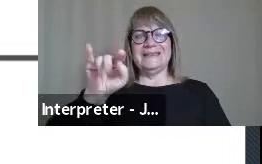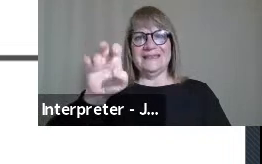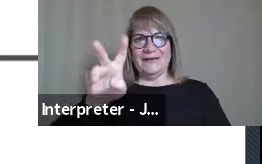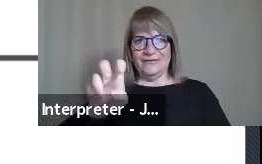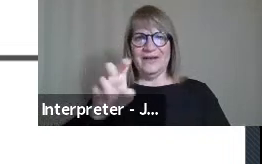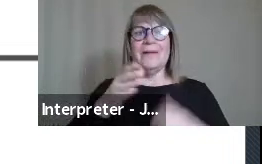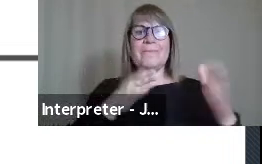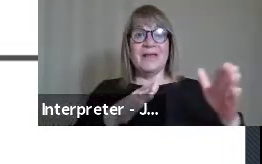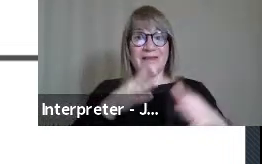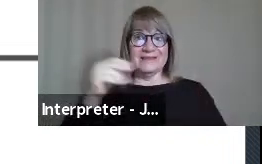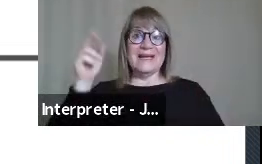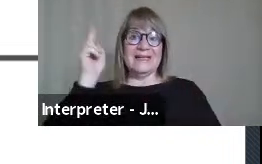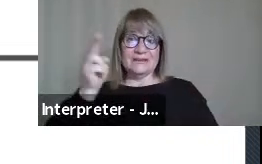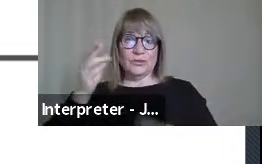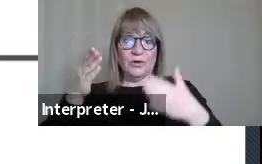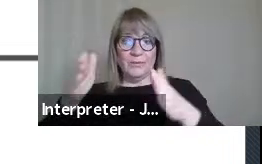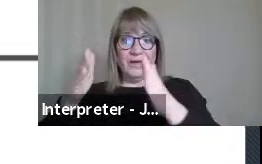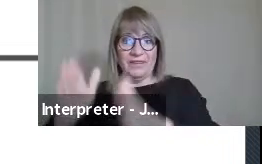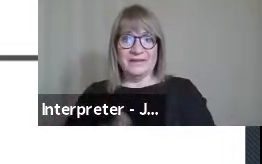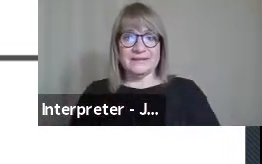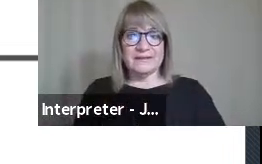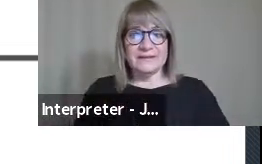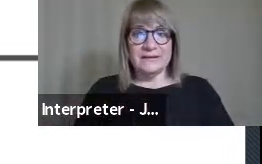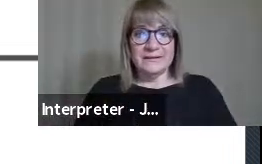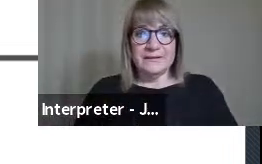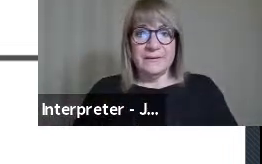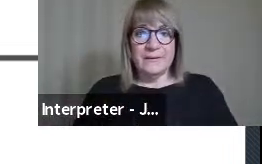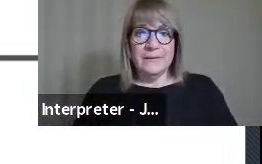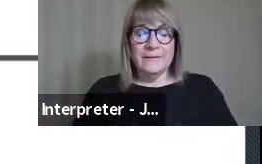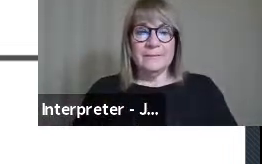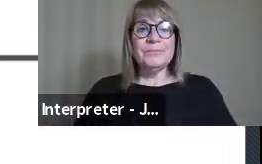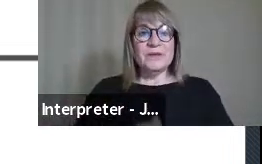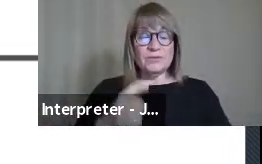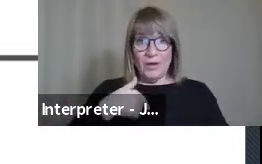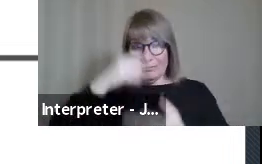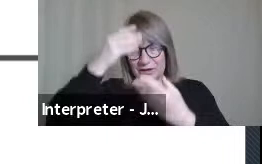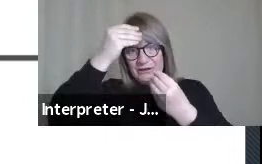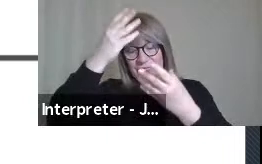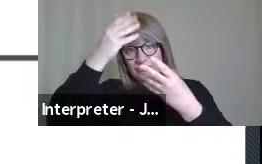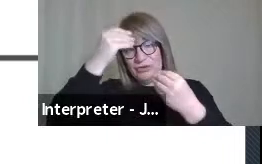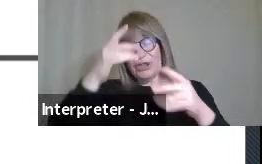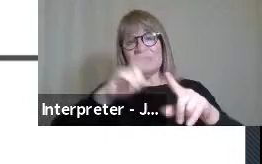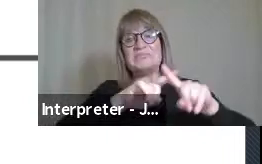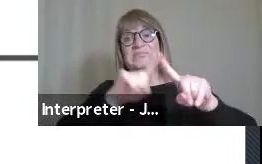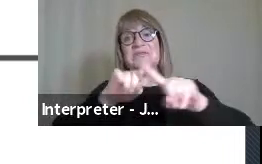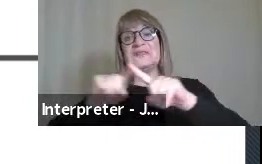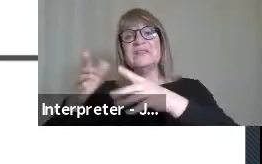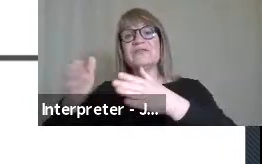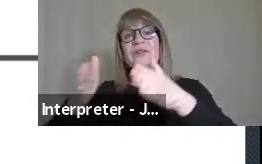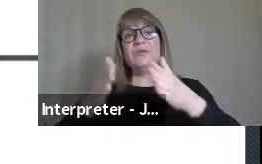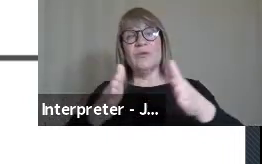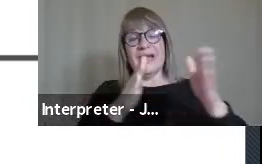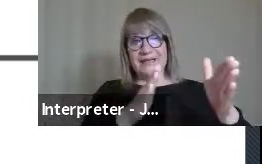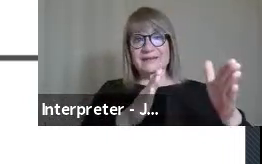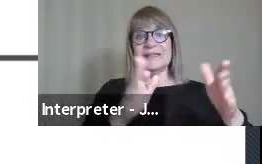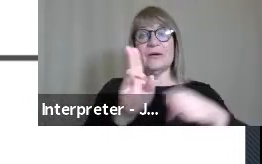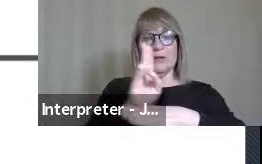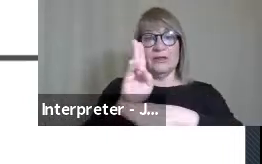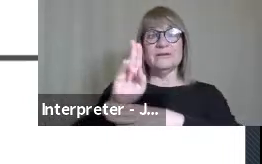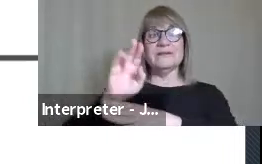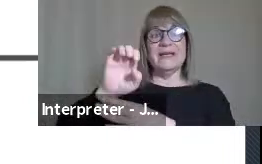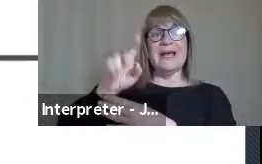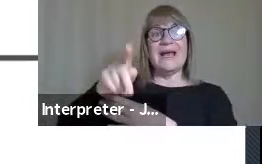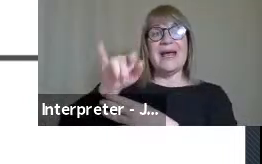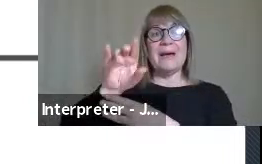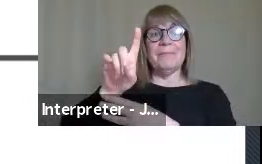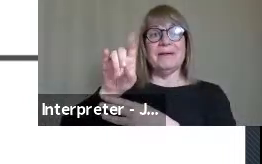methods and so i'll go ahead and share the ways that we're drawing on the the toolkit of epidemiology which is what my